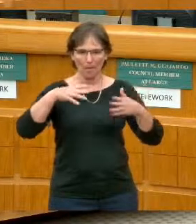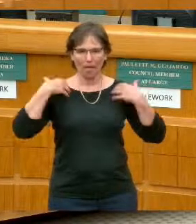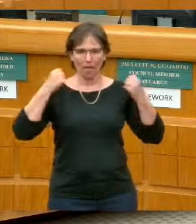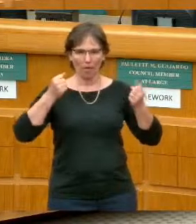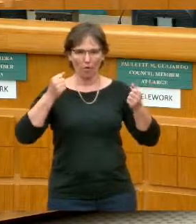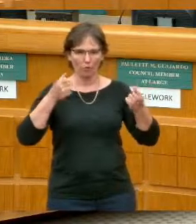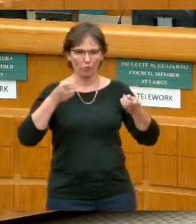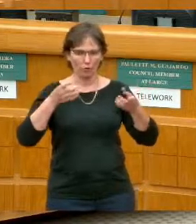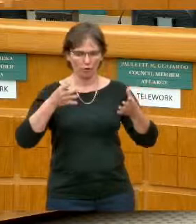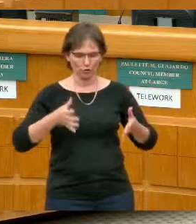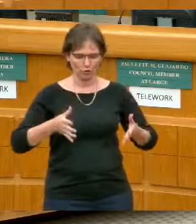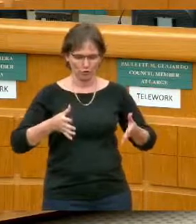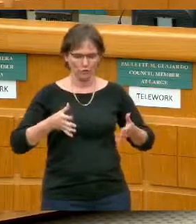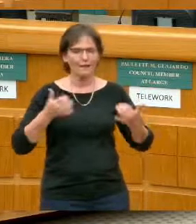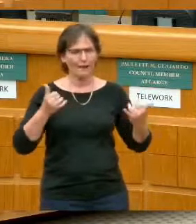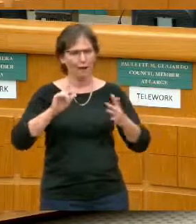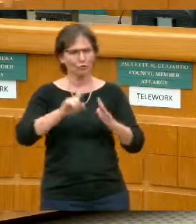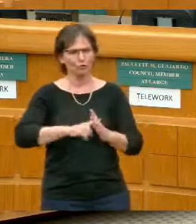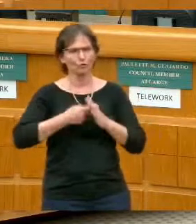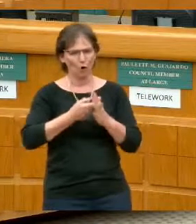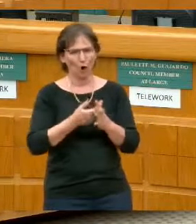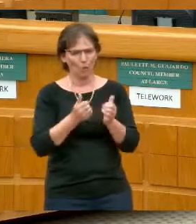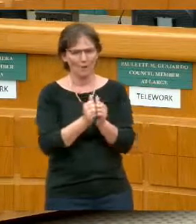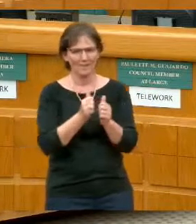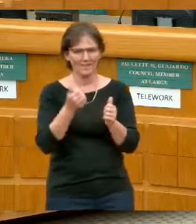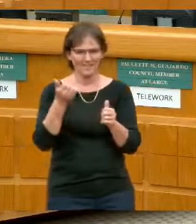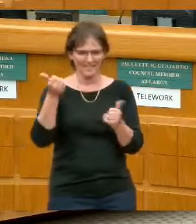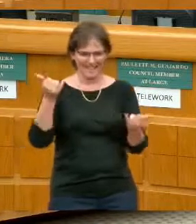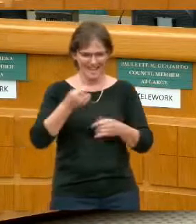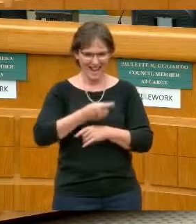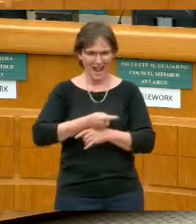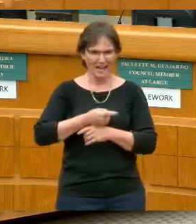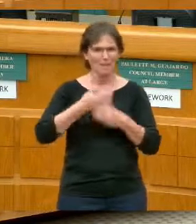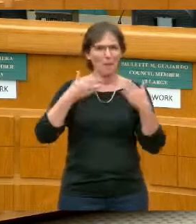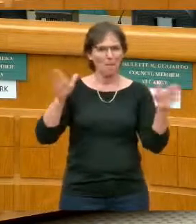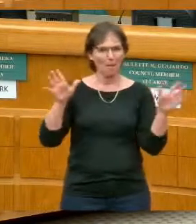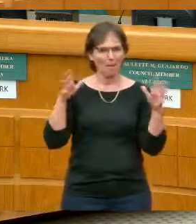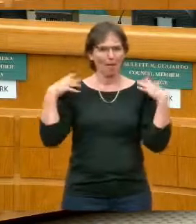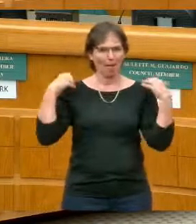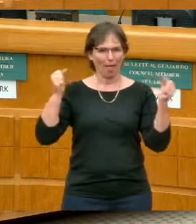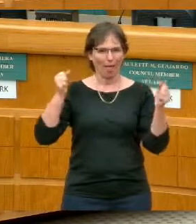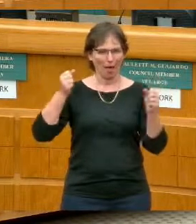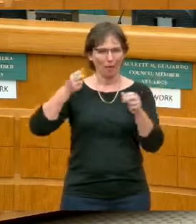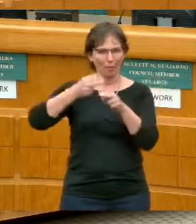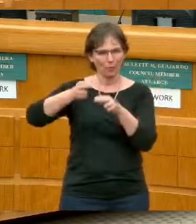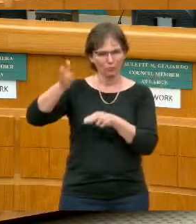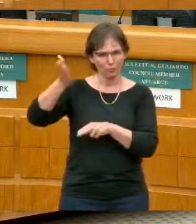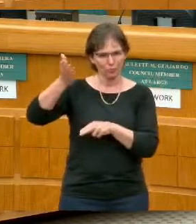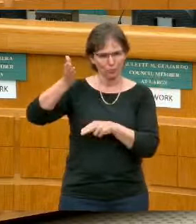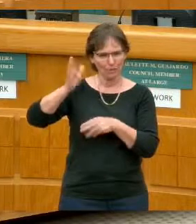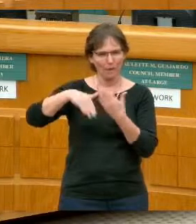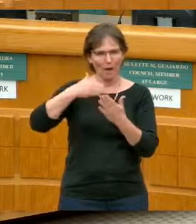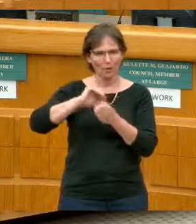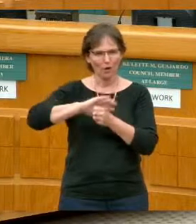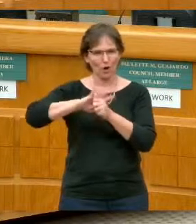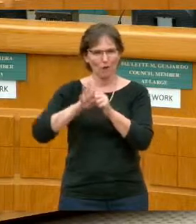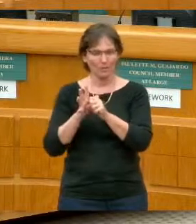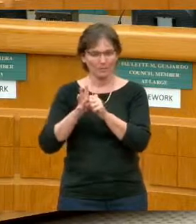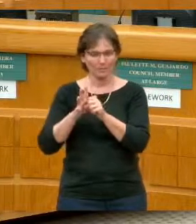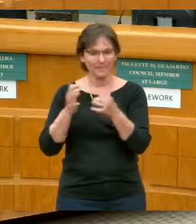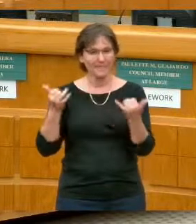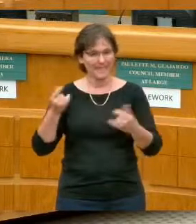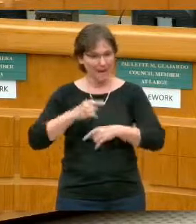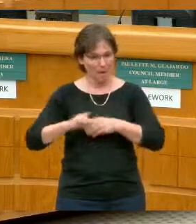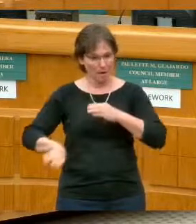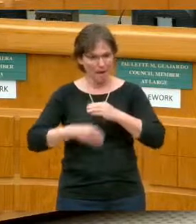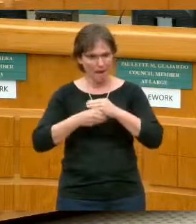COVID-19. So we have our numbers up, and so today we had an additional 25 cases. So if